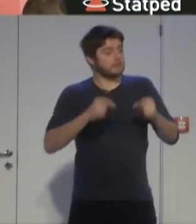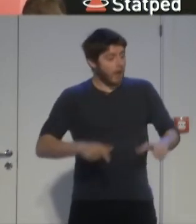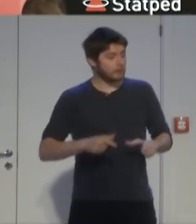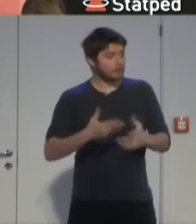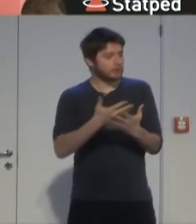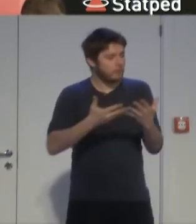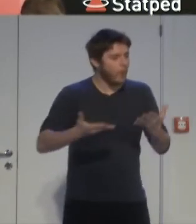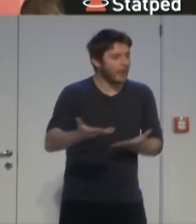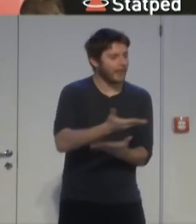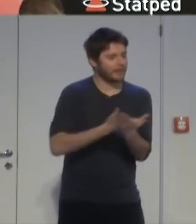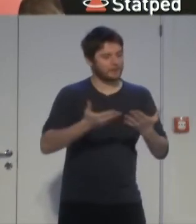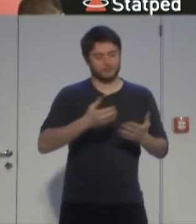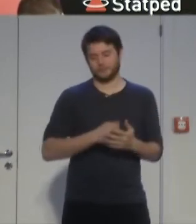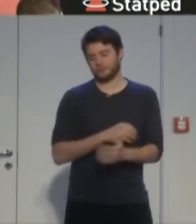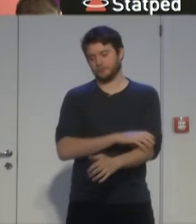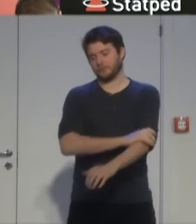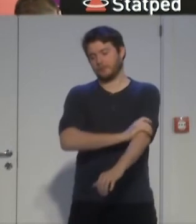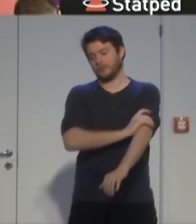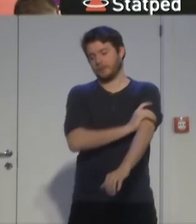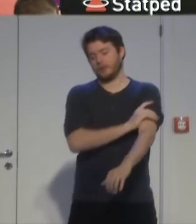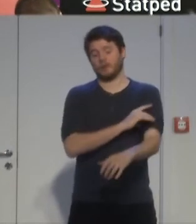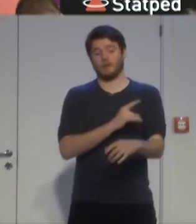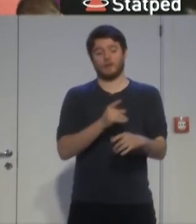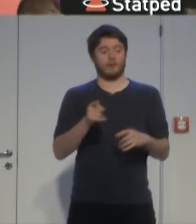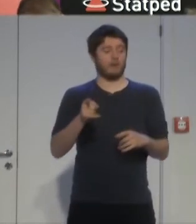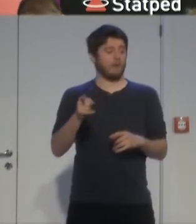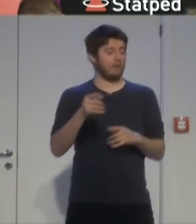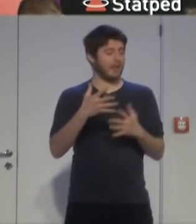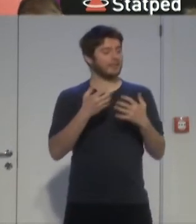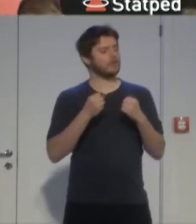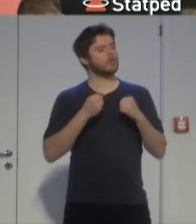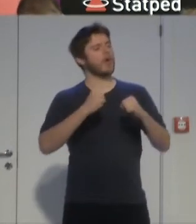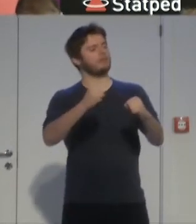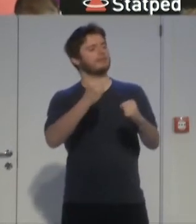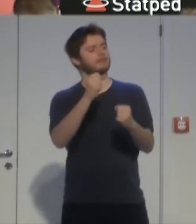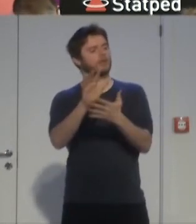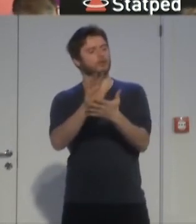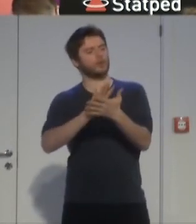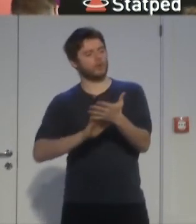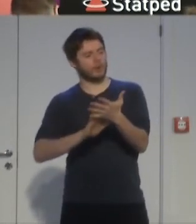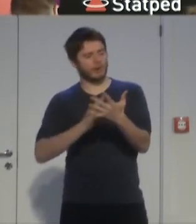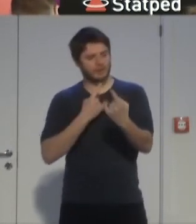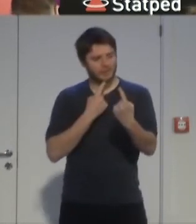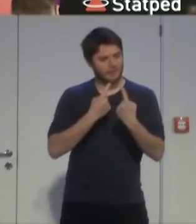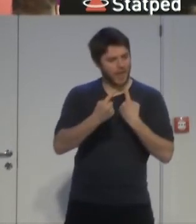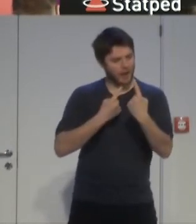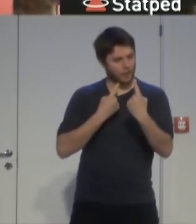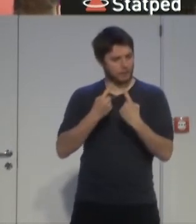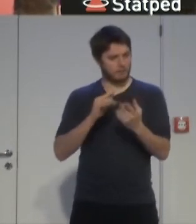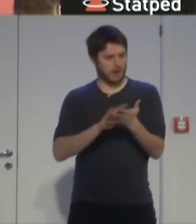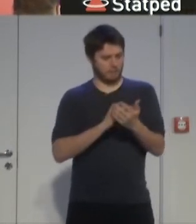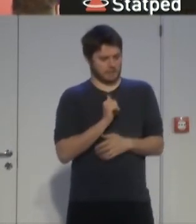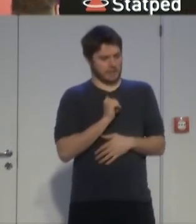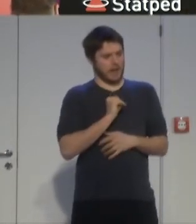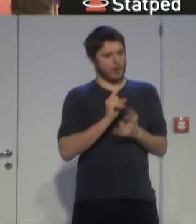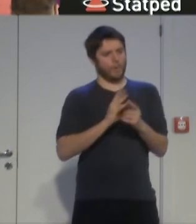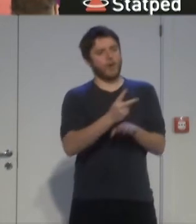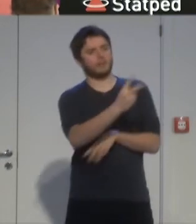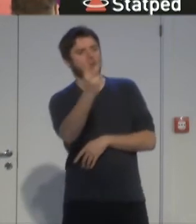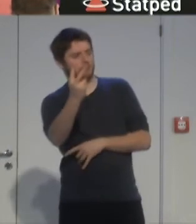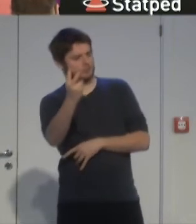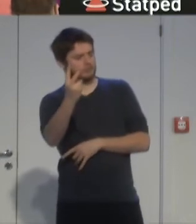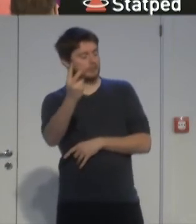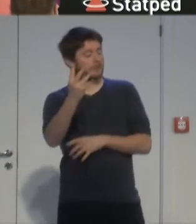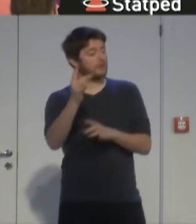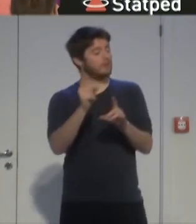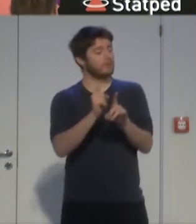These basic environmental relations are all dynamically structured in a dialogical manner between self and other. So there is